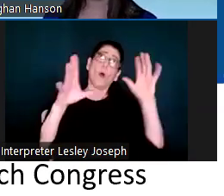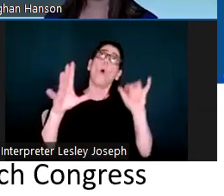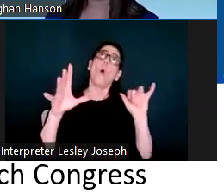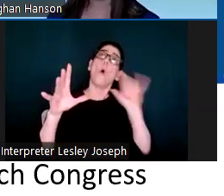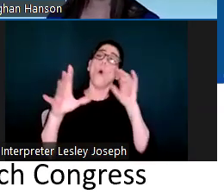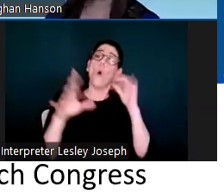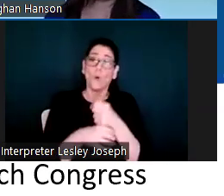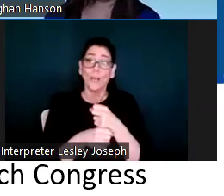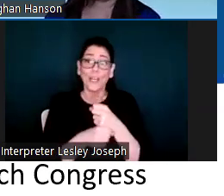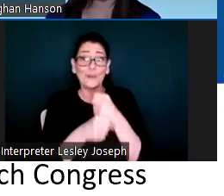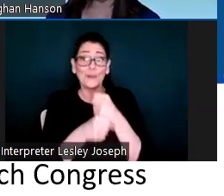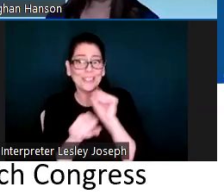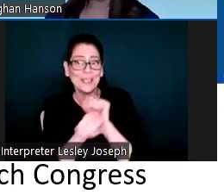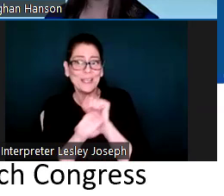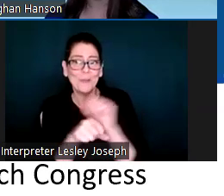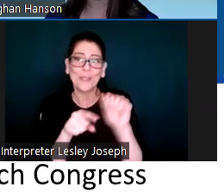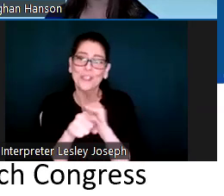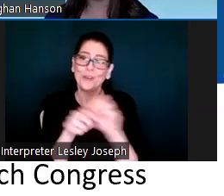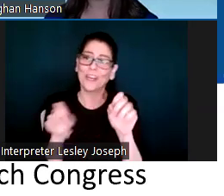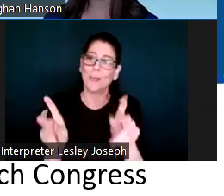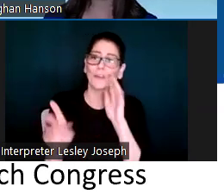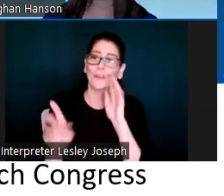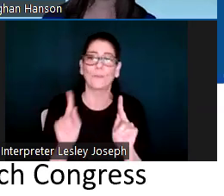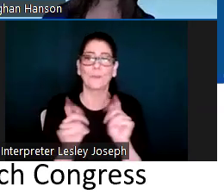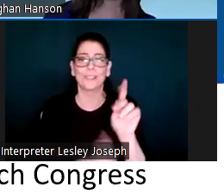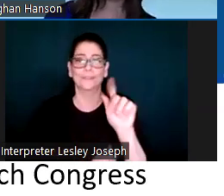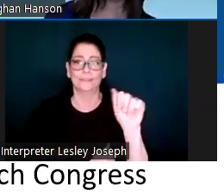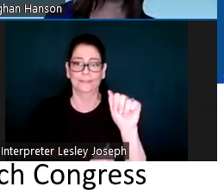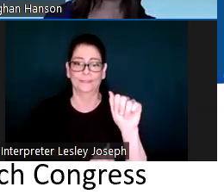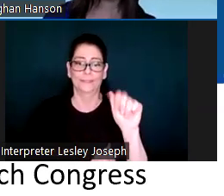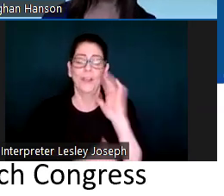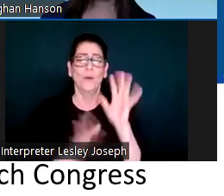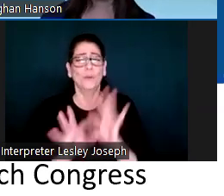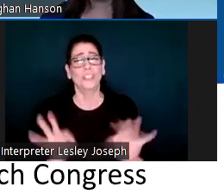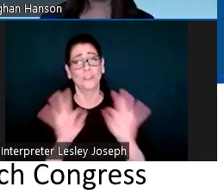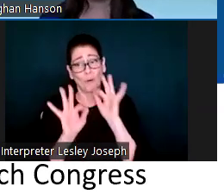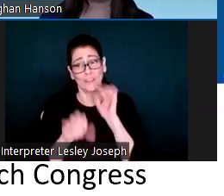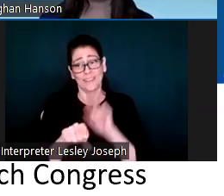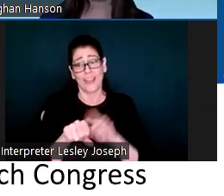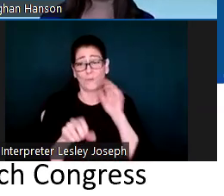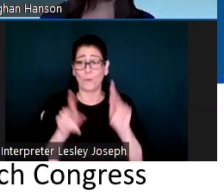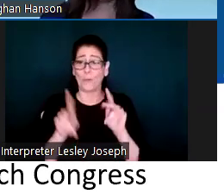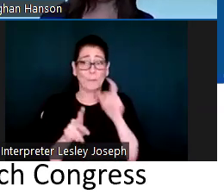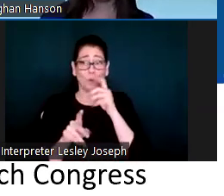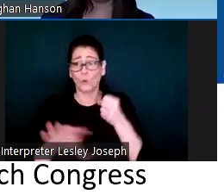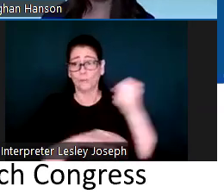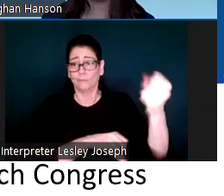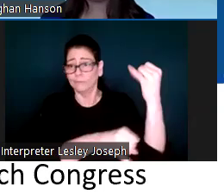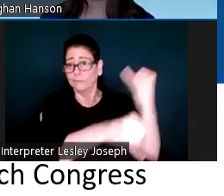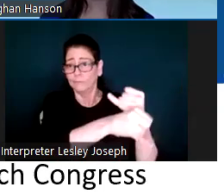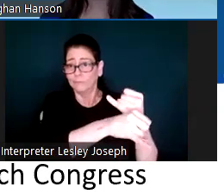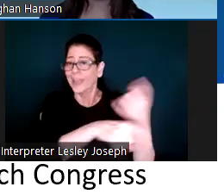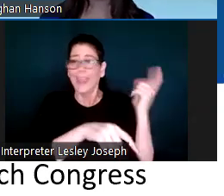training opportunities for people with disabilities, which was a crucial time for many who were institutionalized and excluded from education